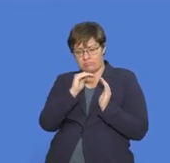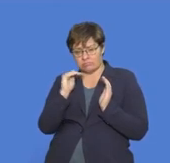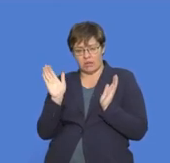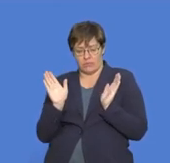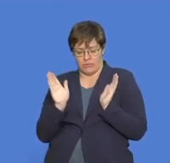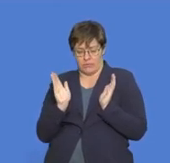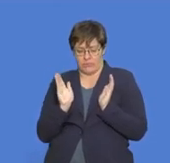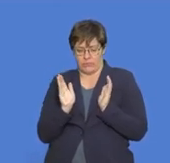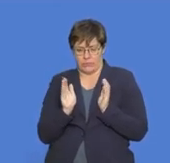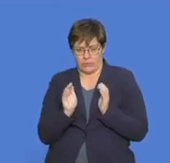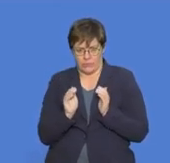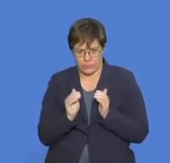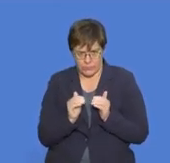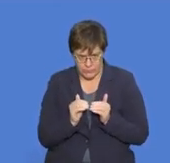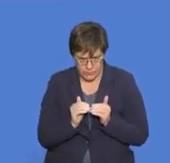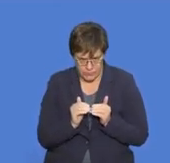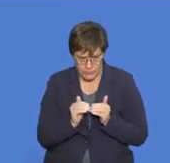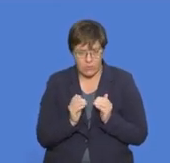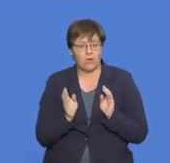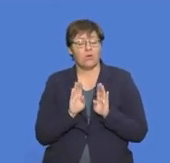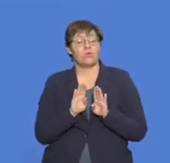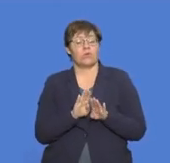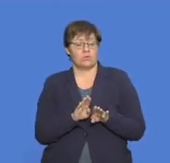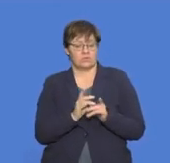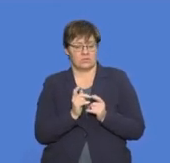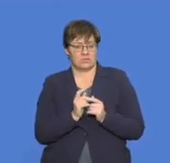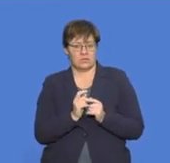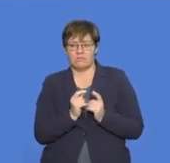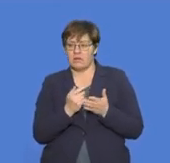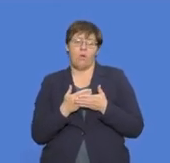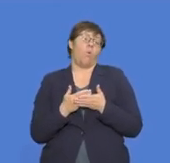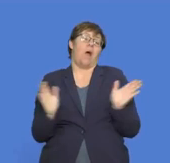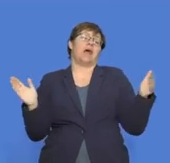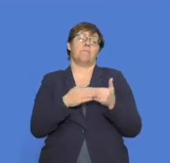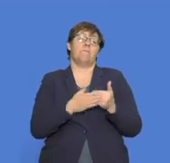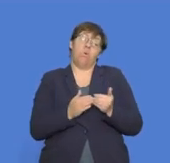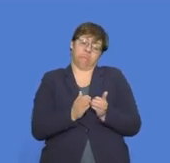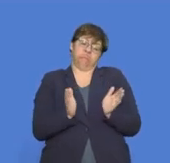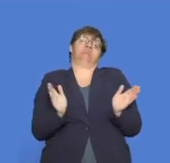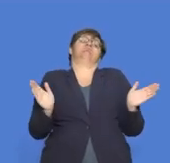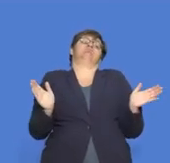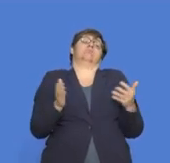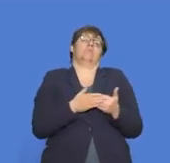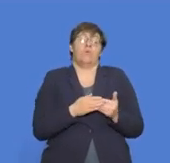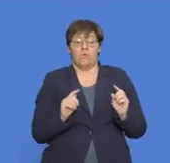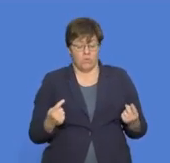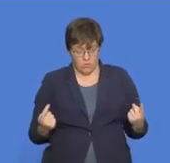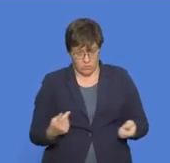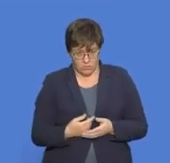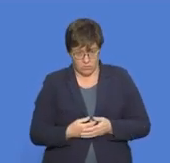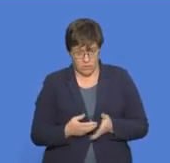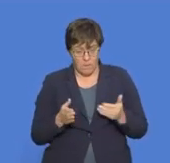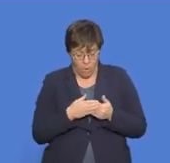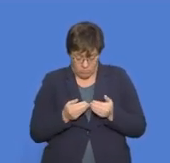here, these poor stomata are as wide as they can get. They can't